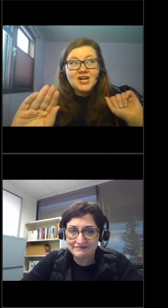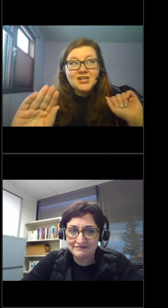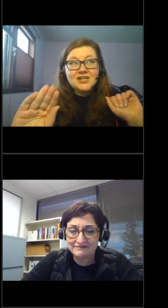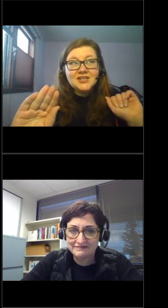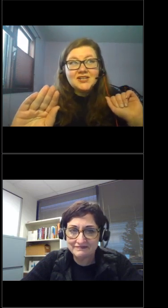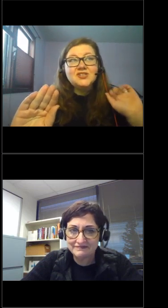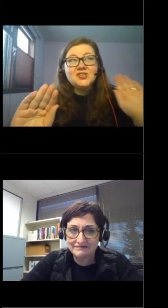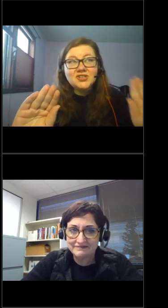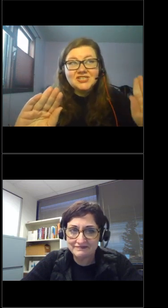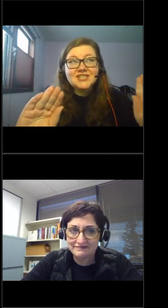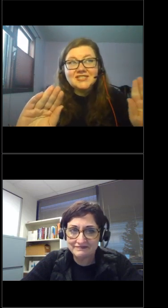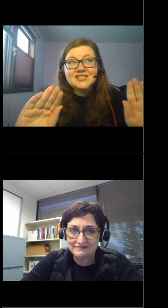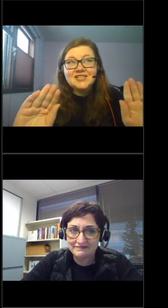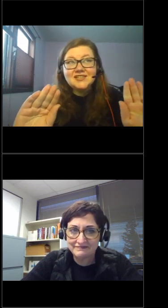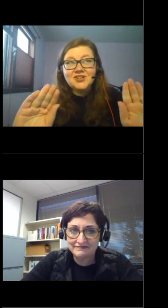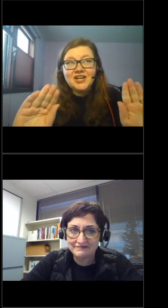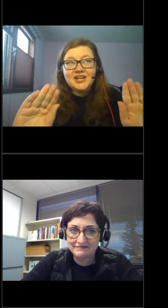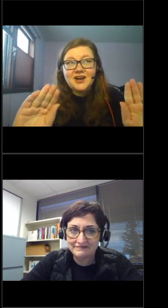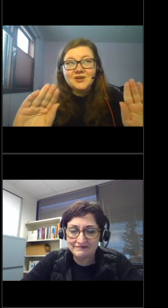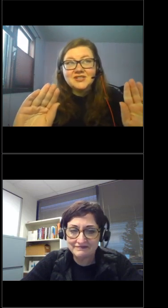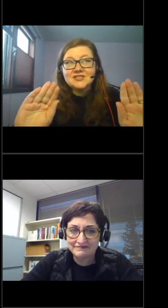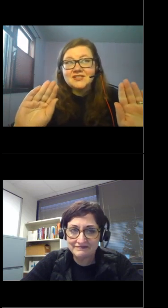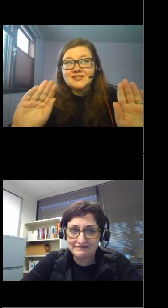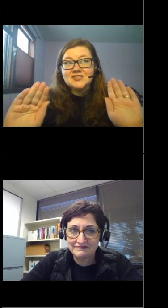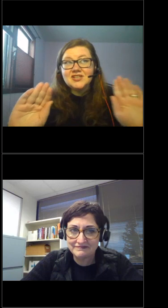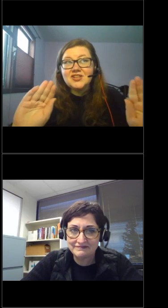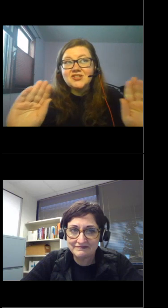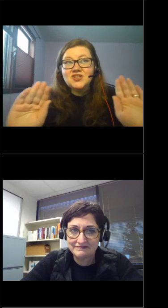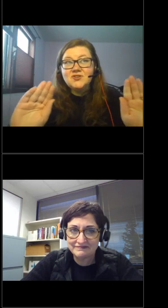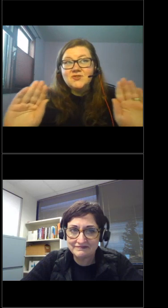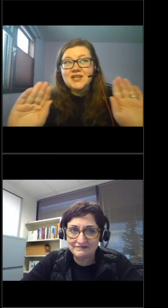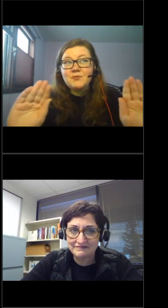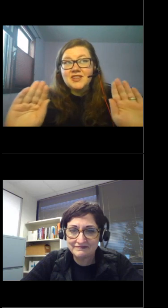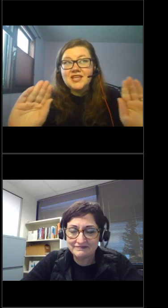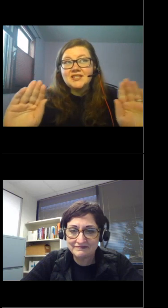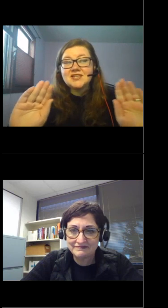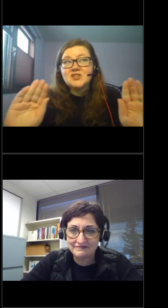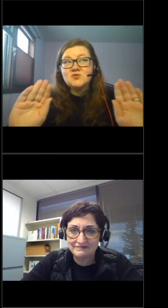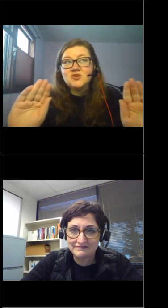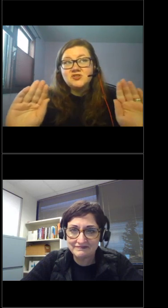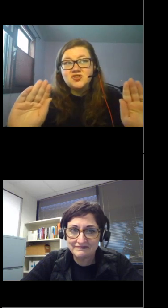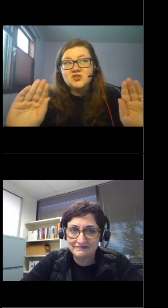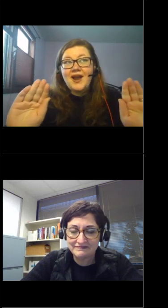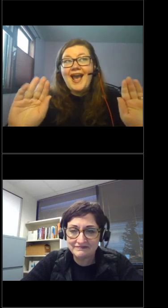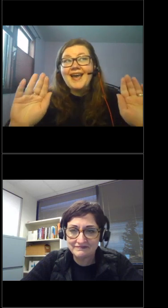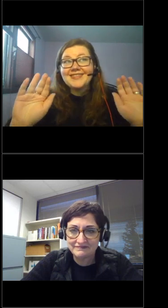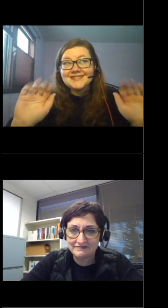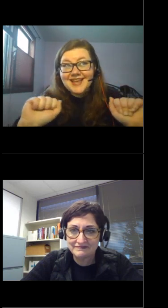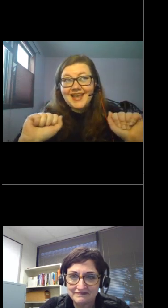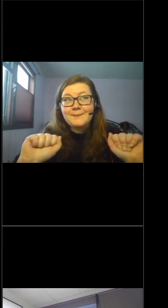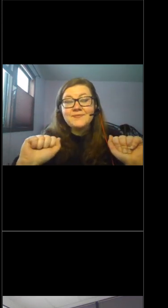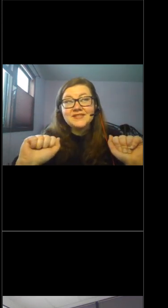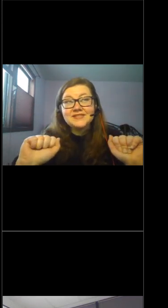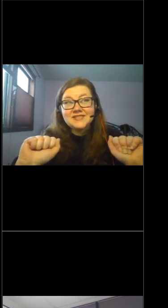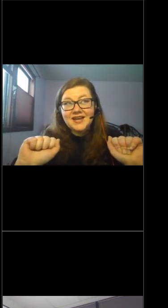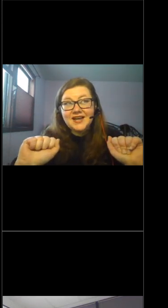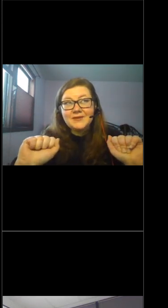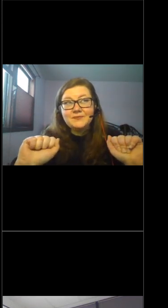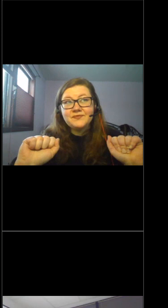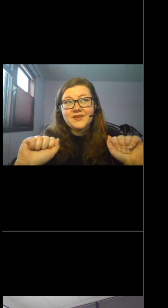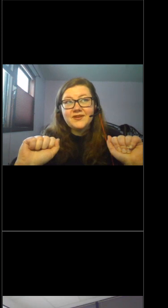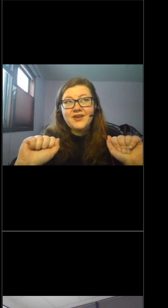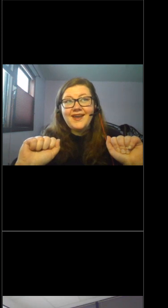or your 16 credit hours. So they're two separate things that you can do at the same